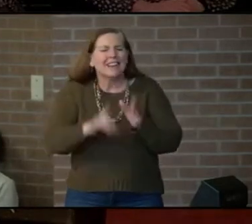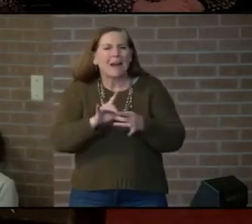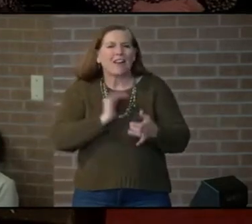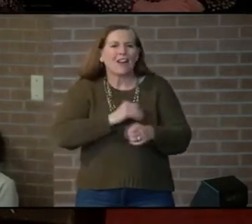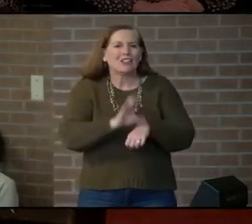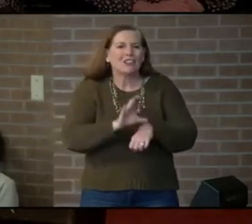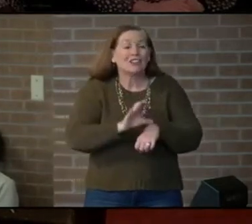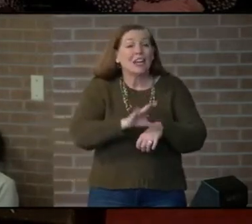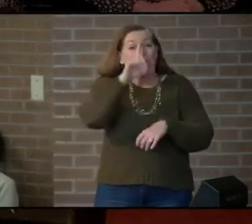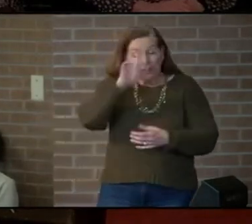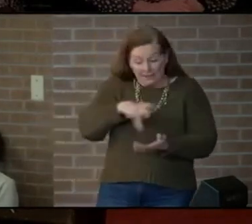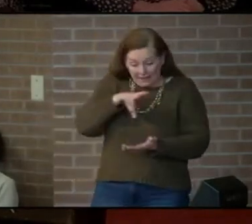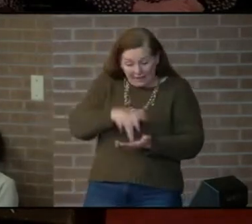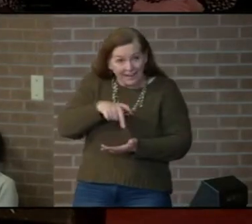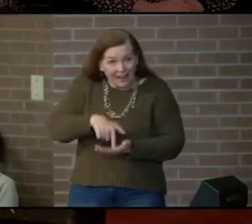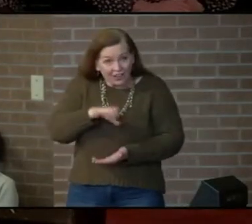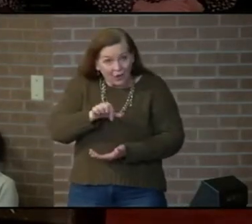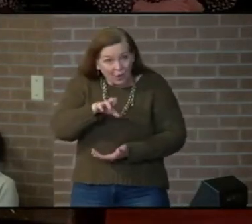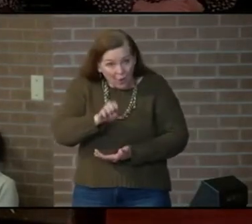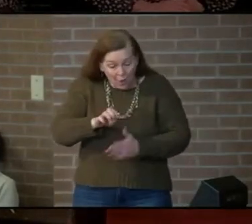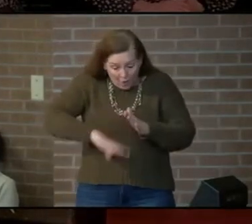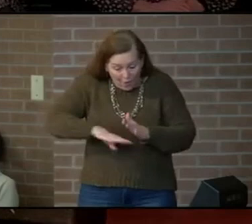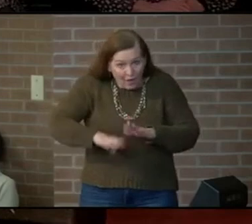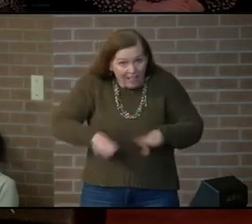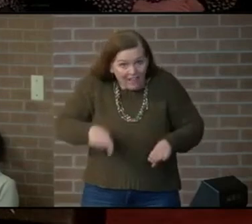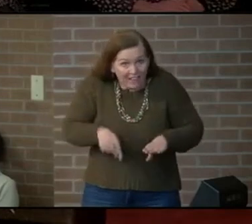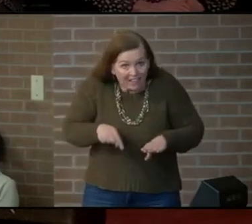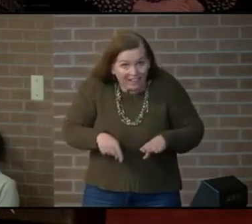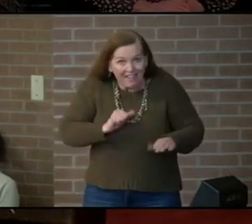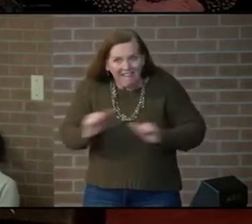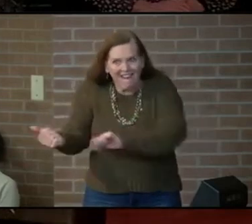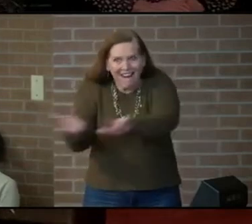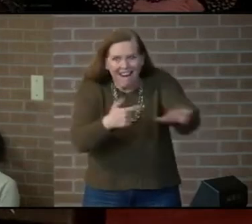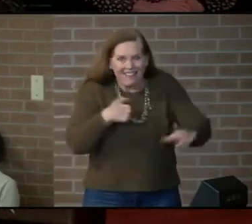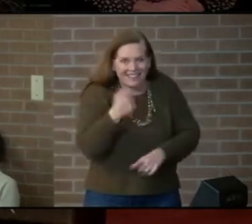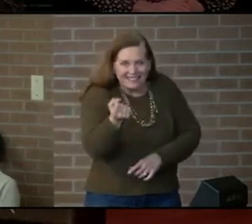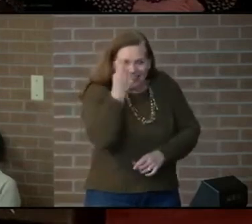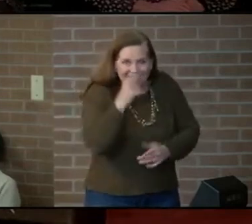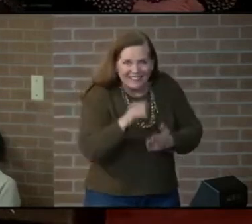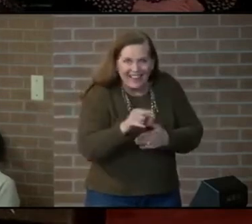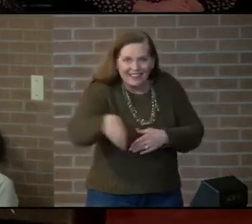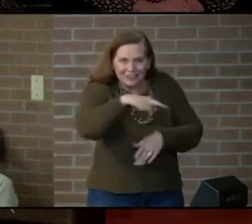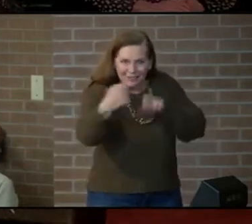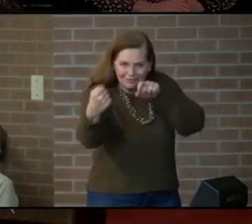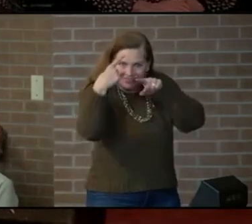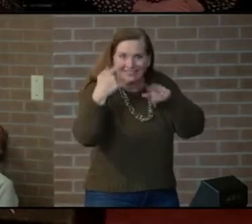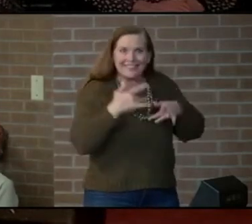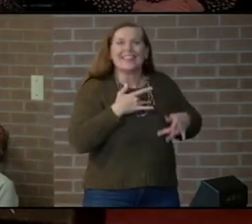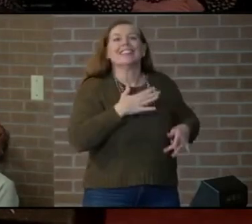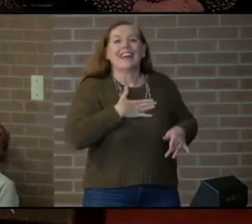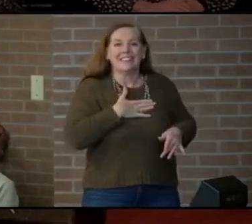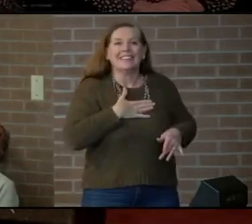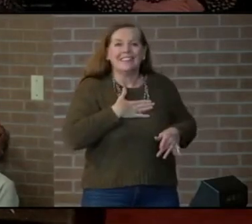Because at the core, at the very fundamental level, we all get that. You get that. From the food